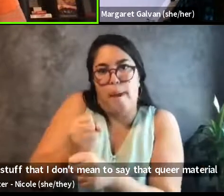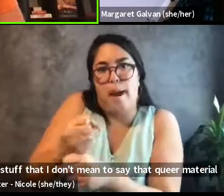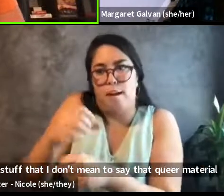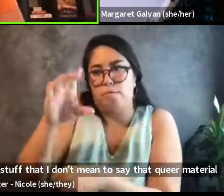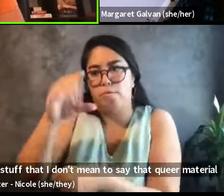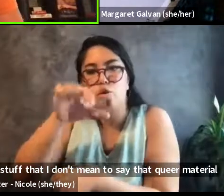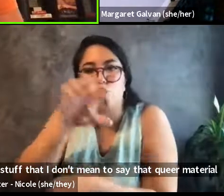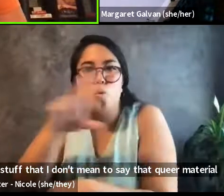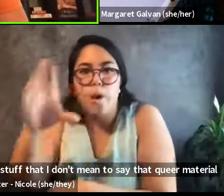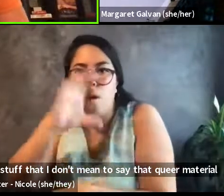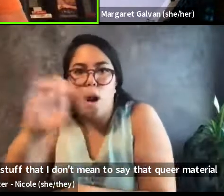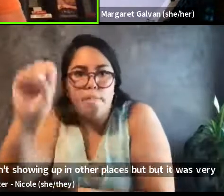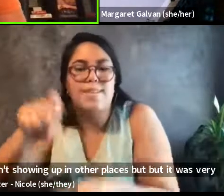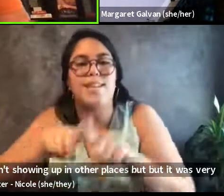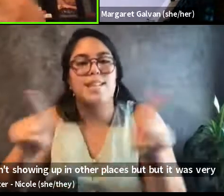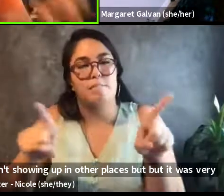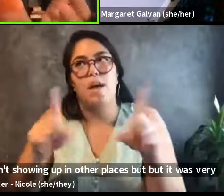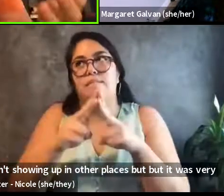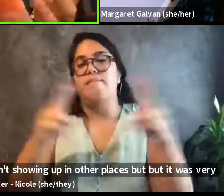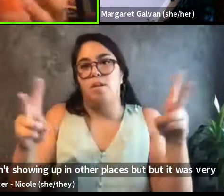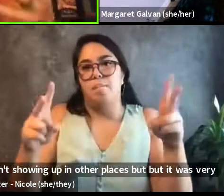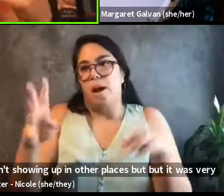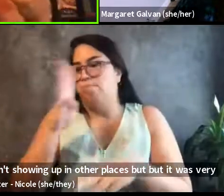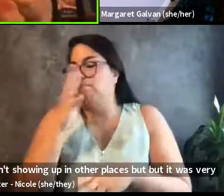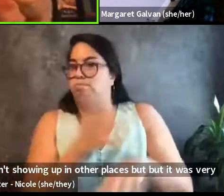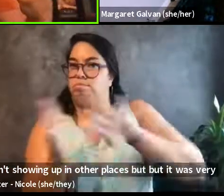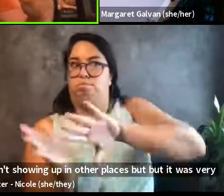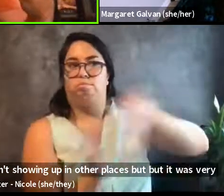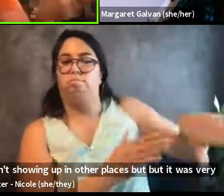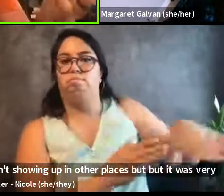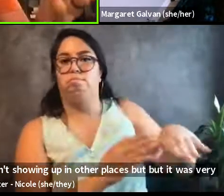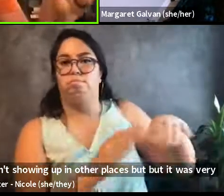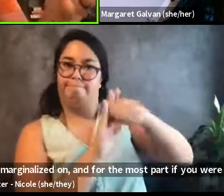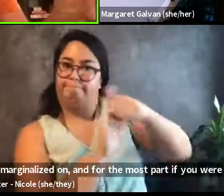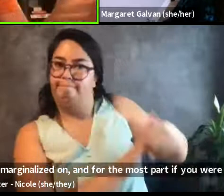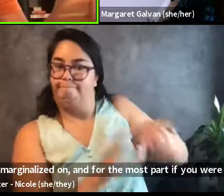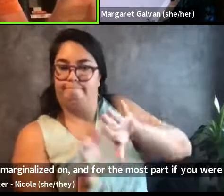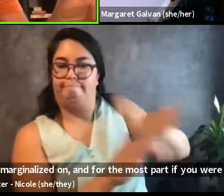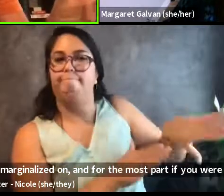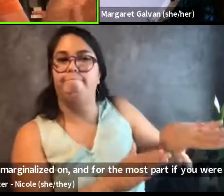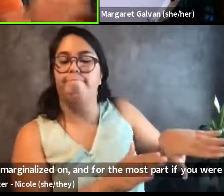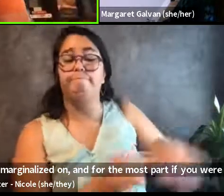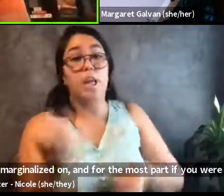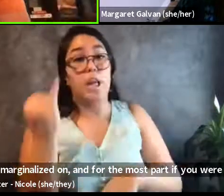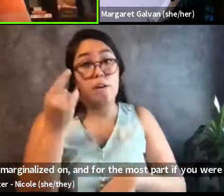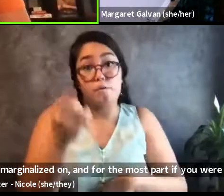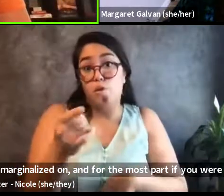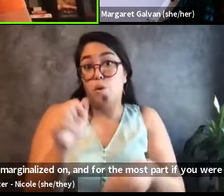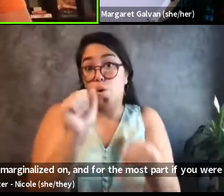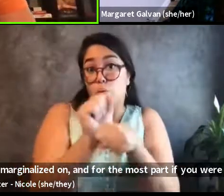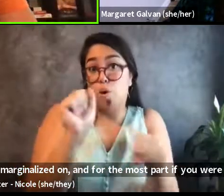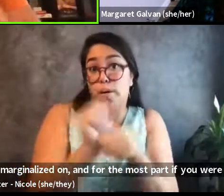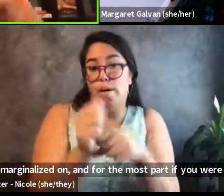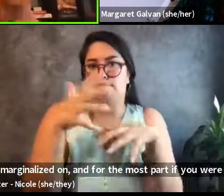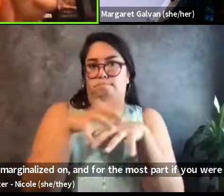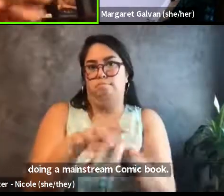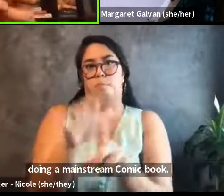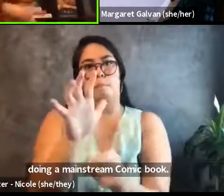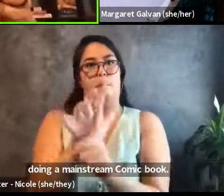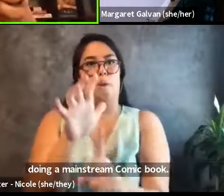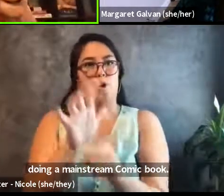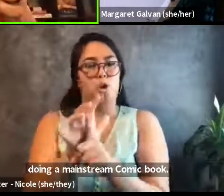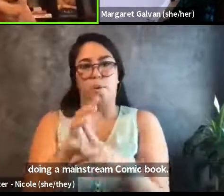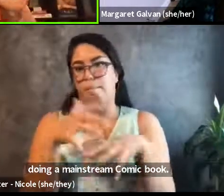much marginalized. Um, and for the most part, if you were doing, uh, a mainstream comic book, um, uh, most of the